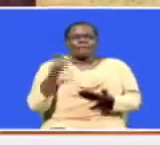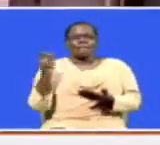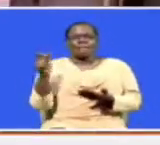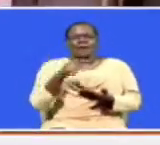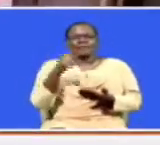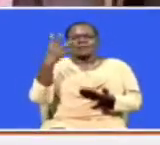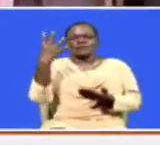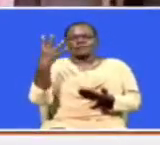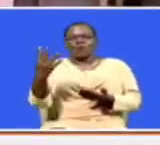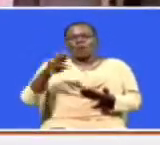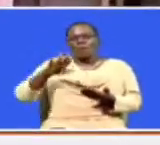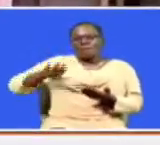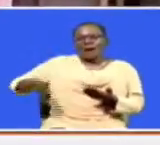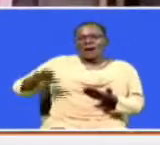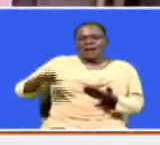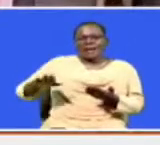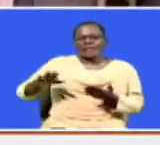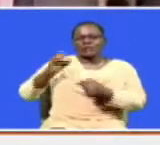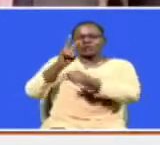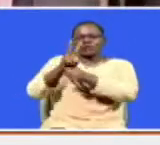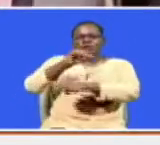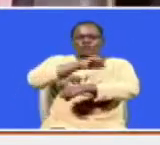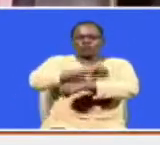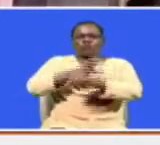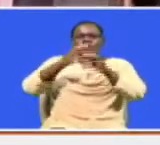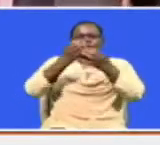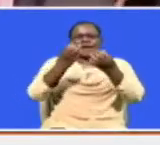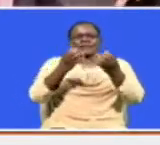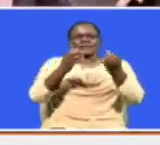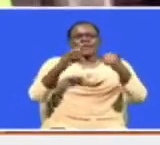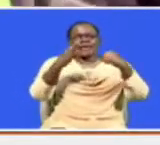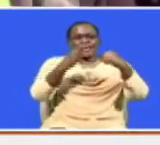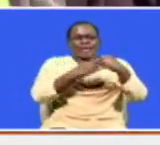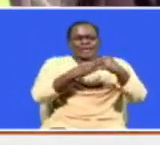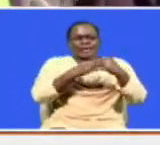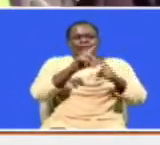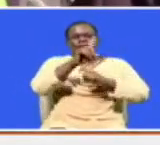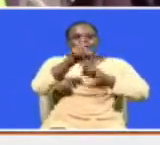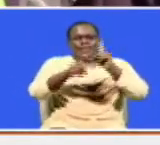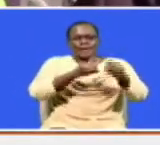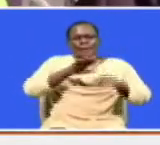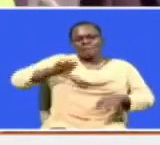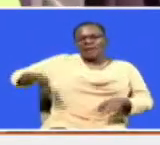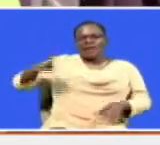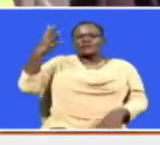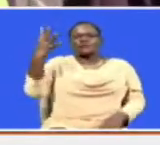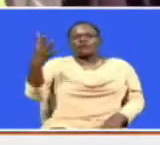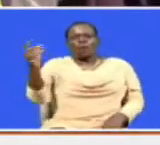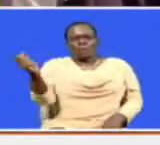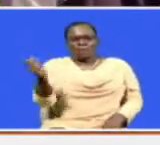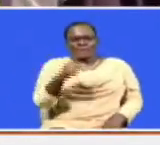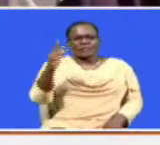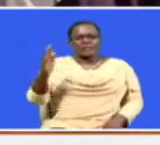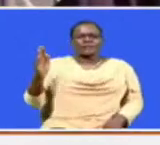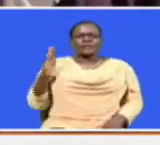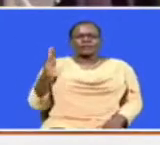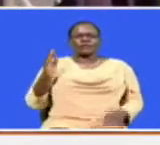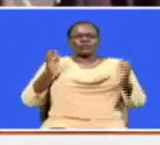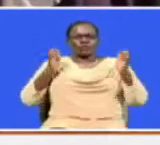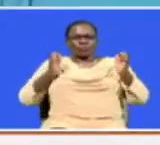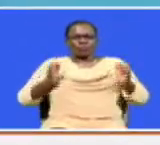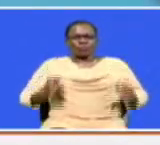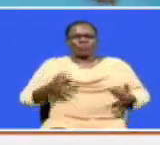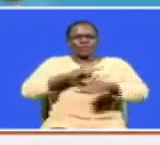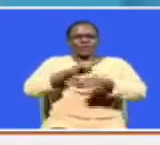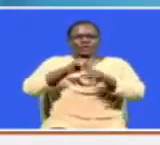4 months to the Kenya Certificate of Secondary Examinations and the Kenya Certificate of Primary Examinations, the security and integrity of the